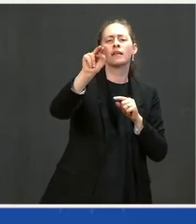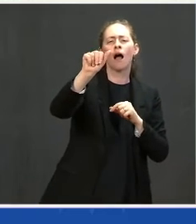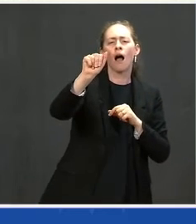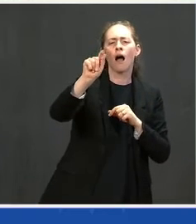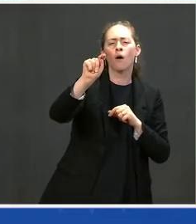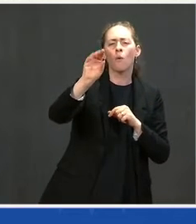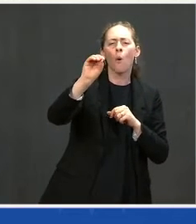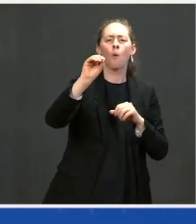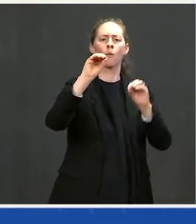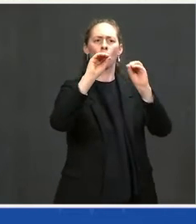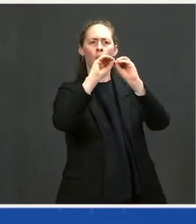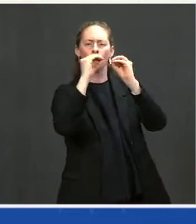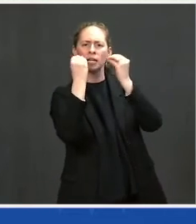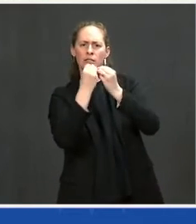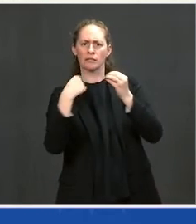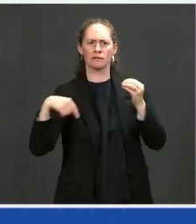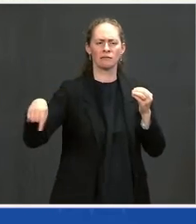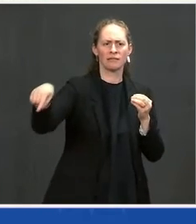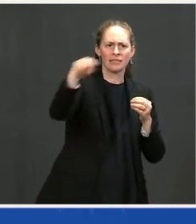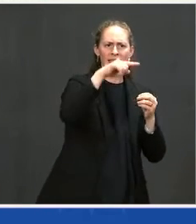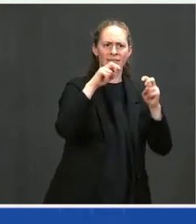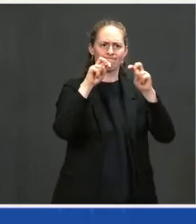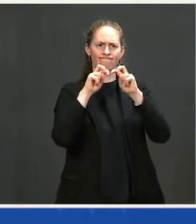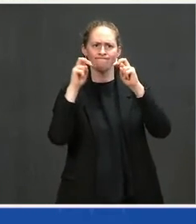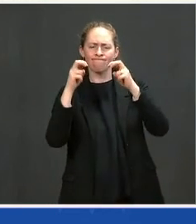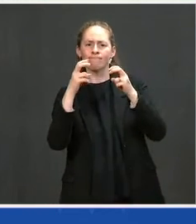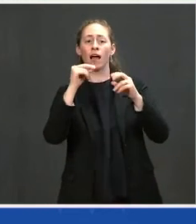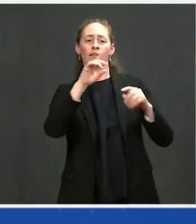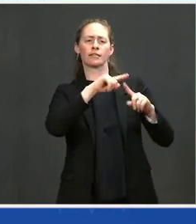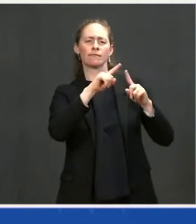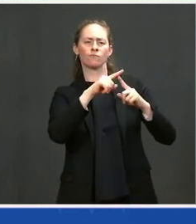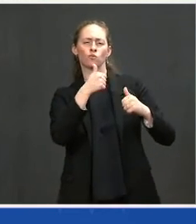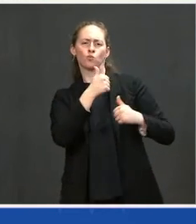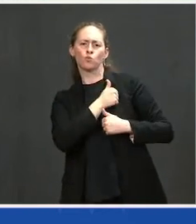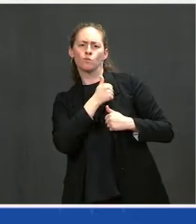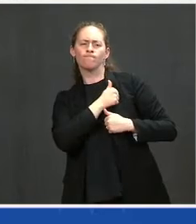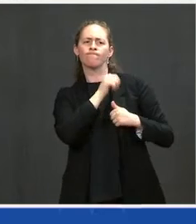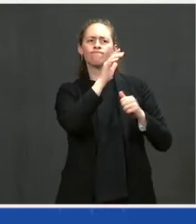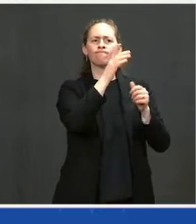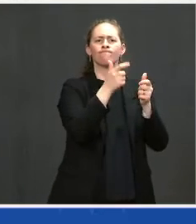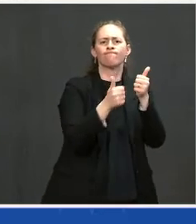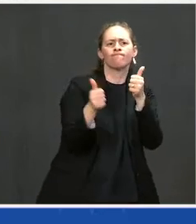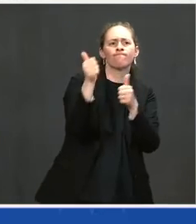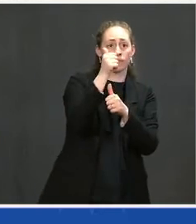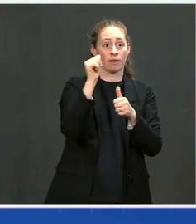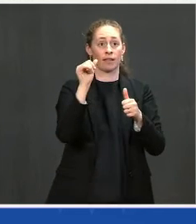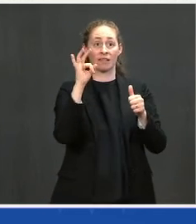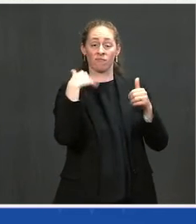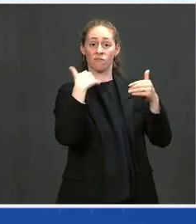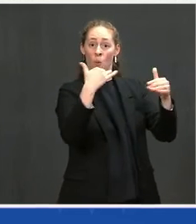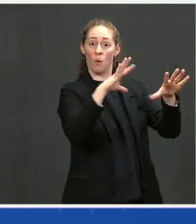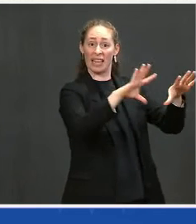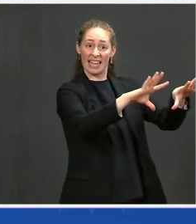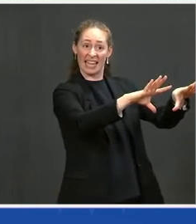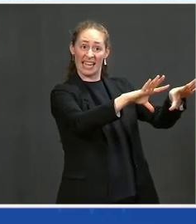well. And if we leave, we're going to do so in a safe and orderly